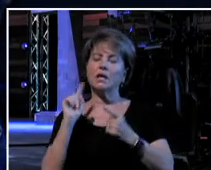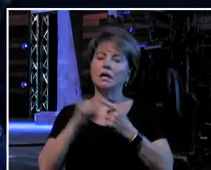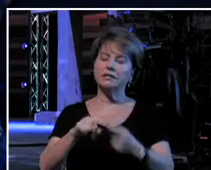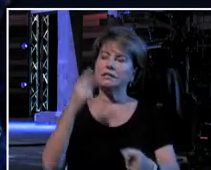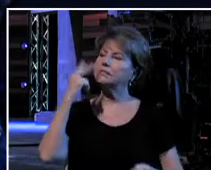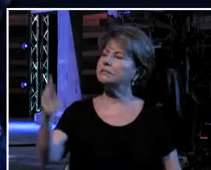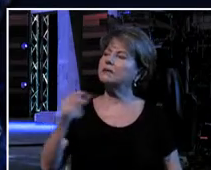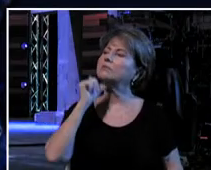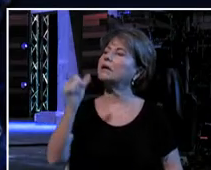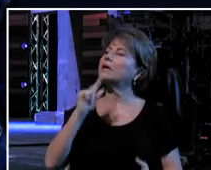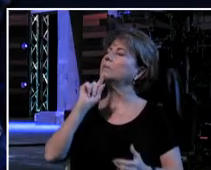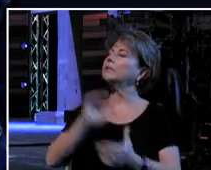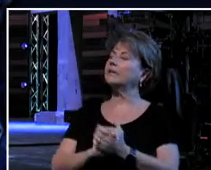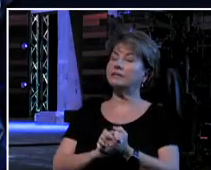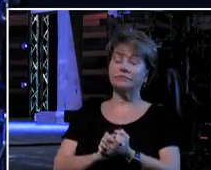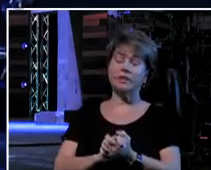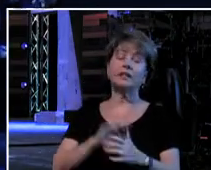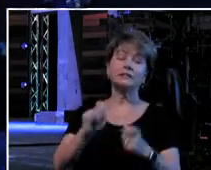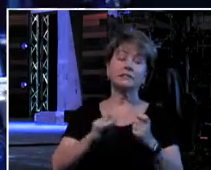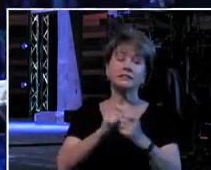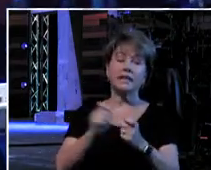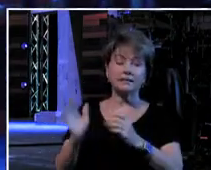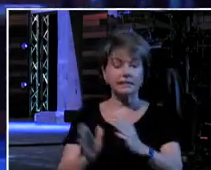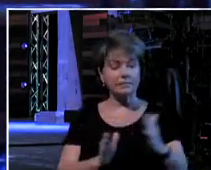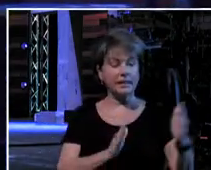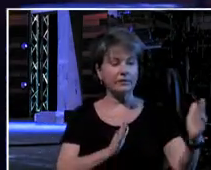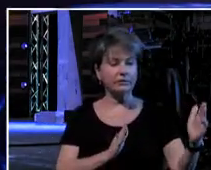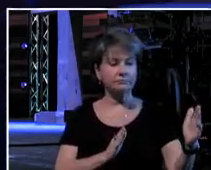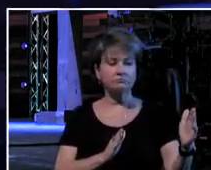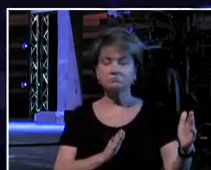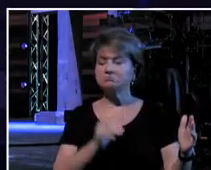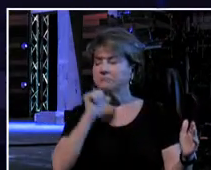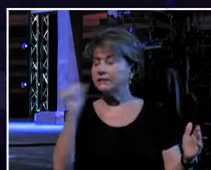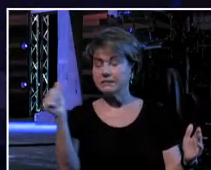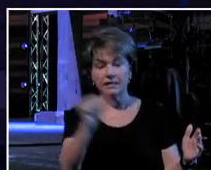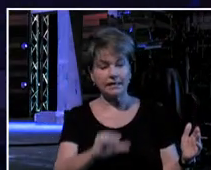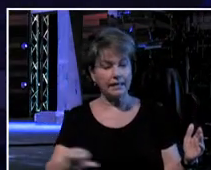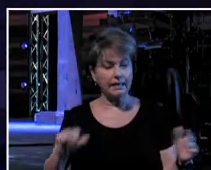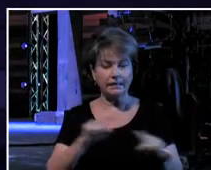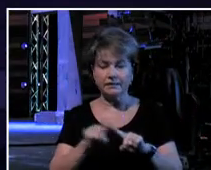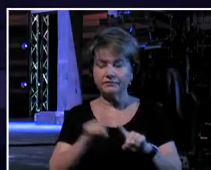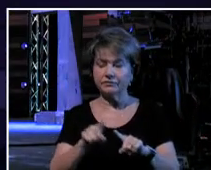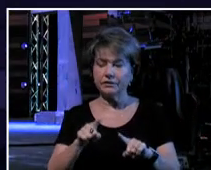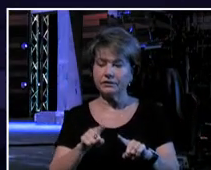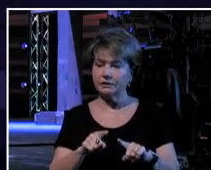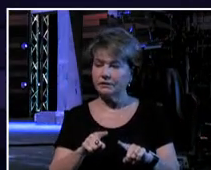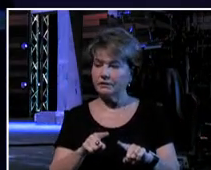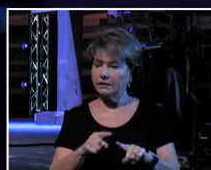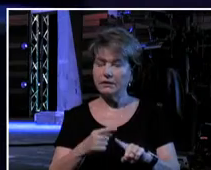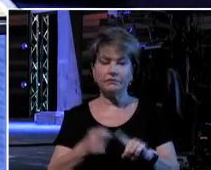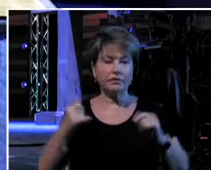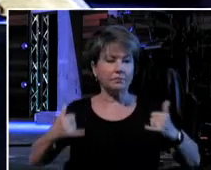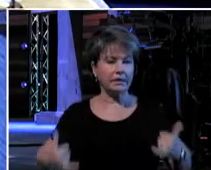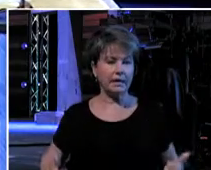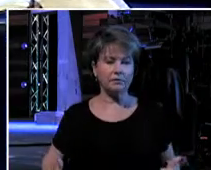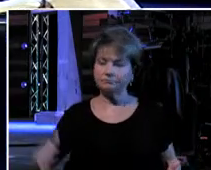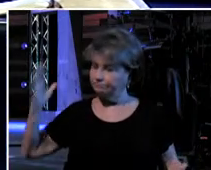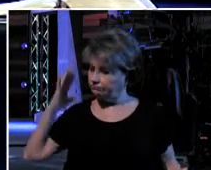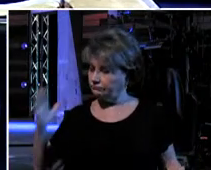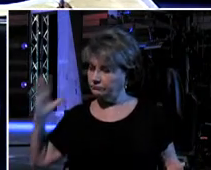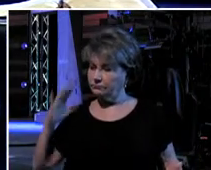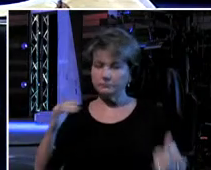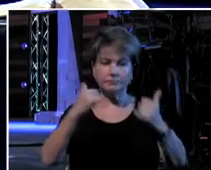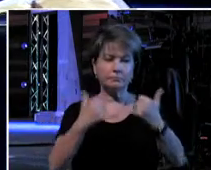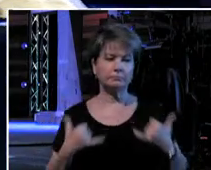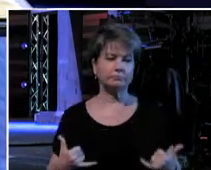it. Well, that's exactly the pattern. It's not any different in the first century as it is from the 21st century. We like to see it